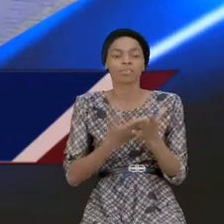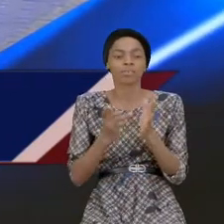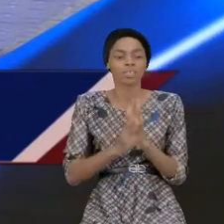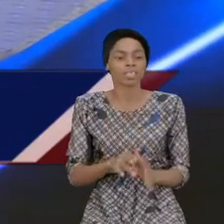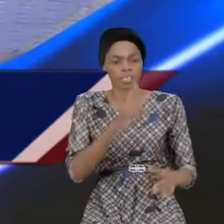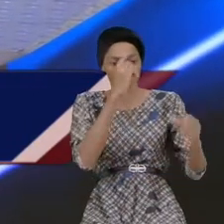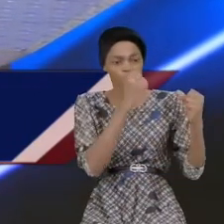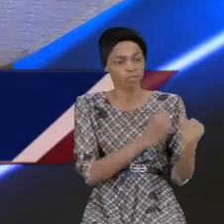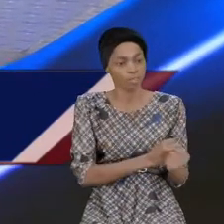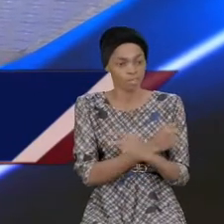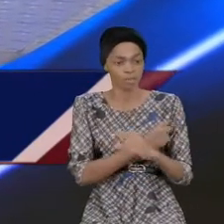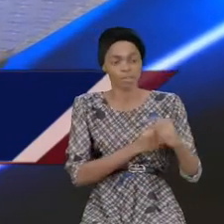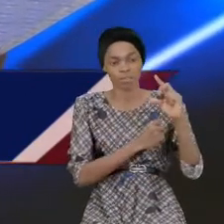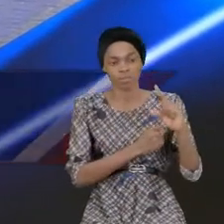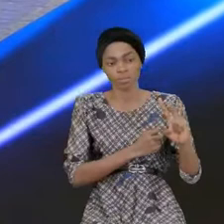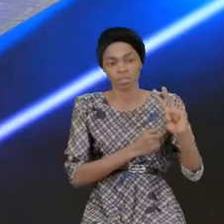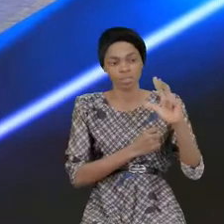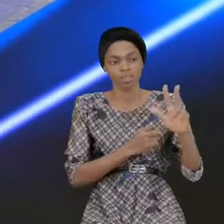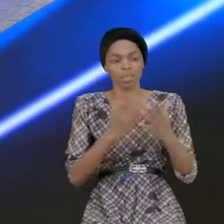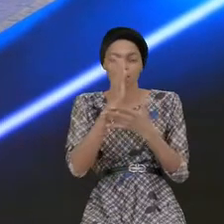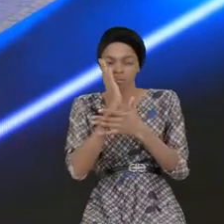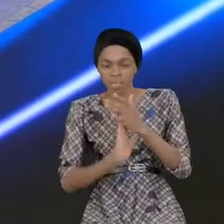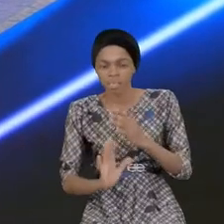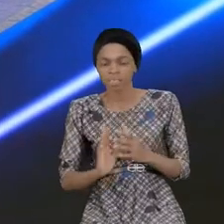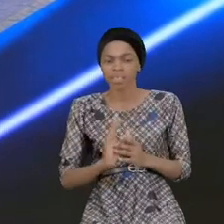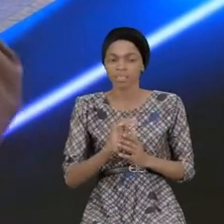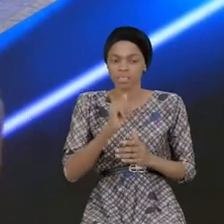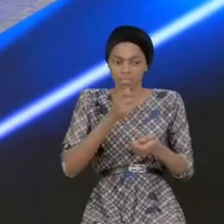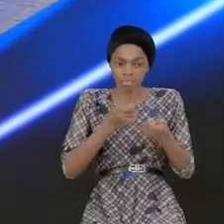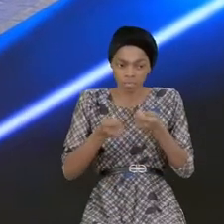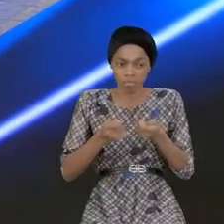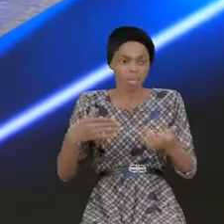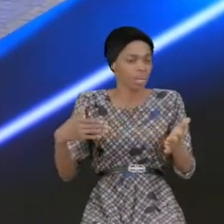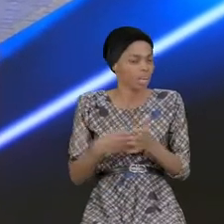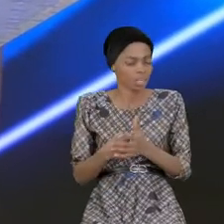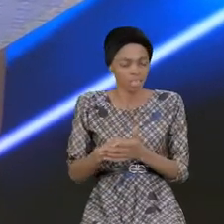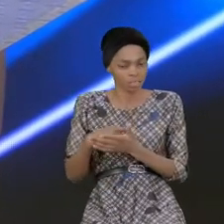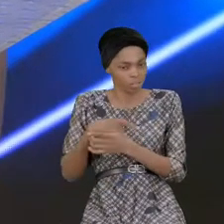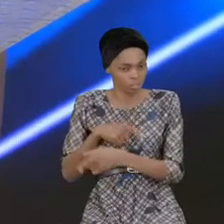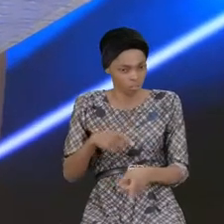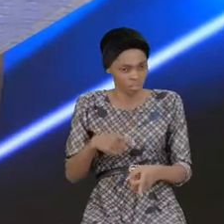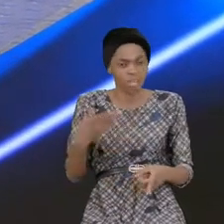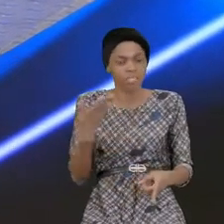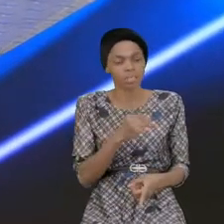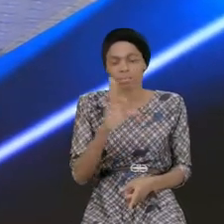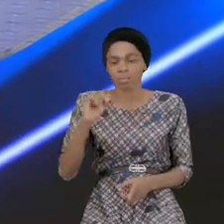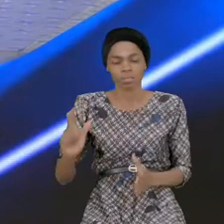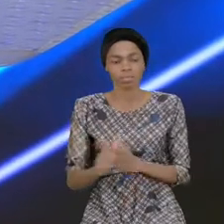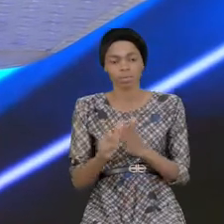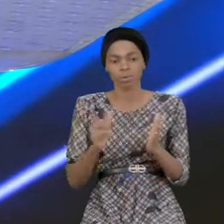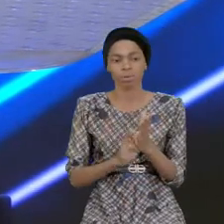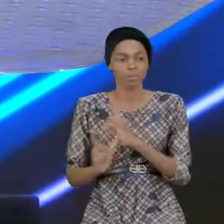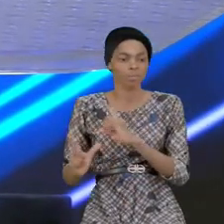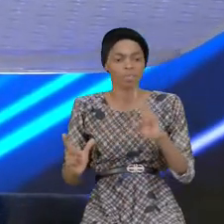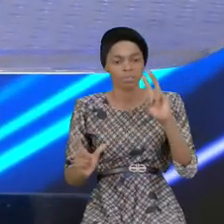faith, 23, meekness, temperance. Against such there is no law. In verse 24